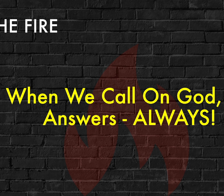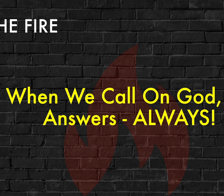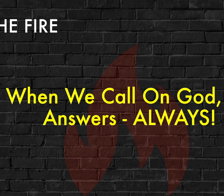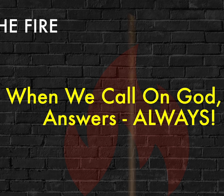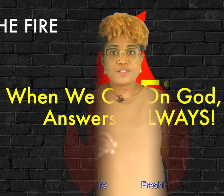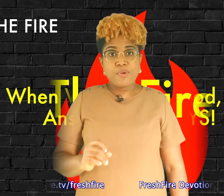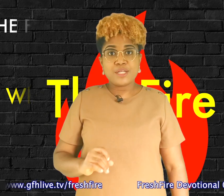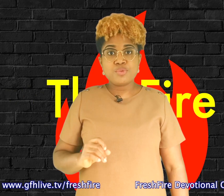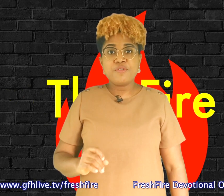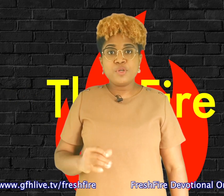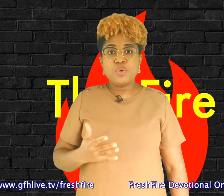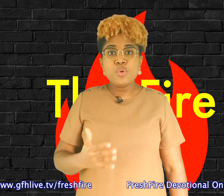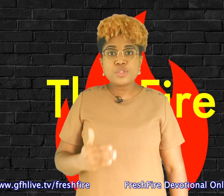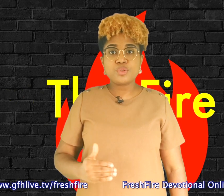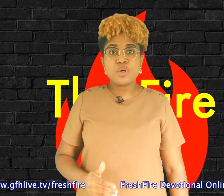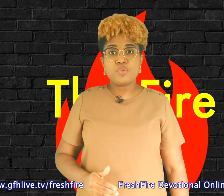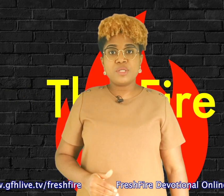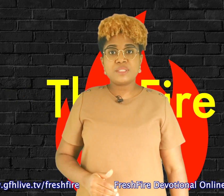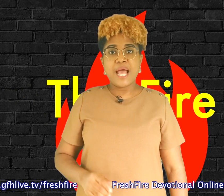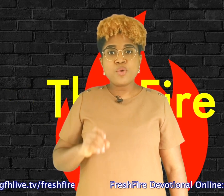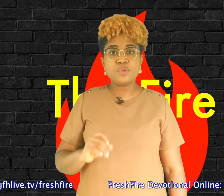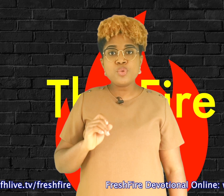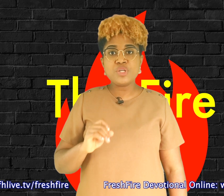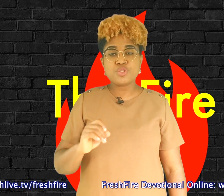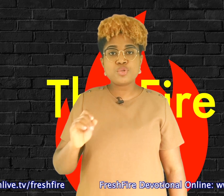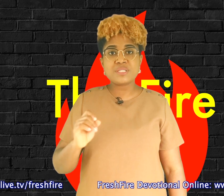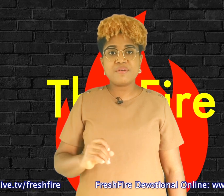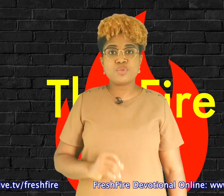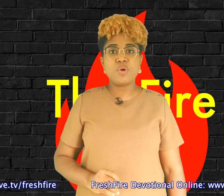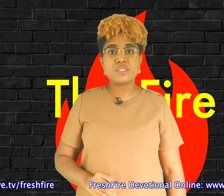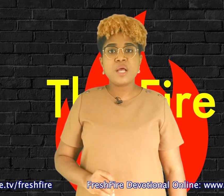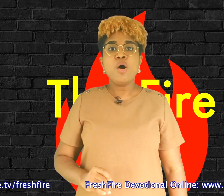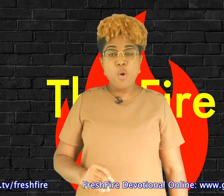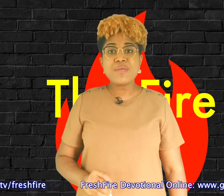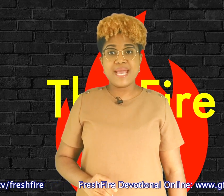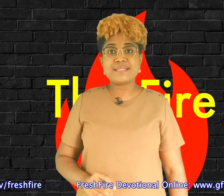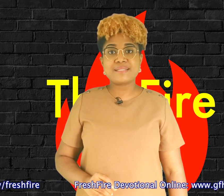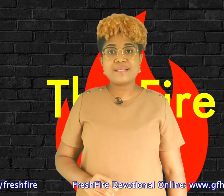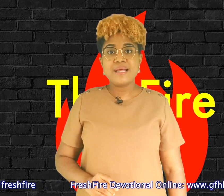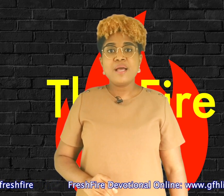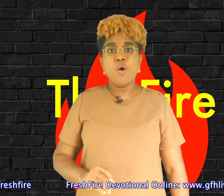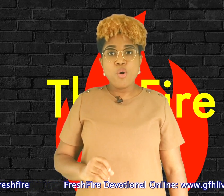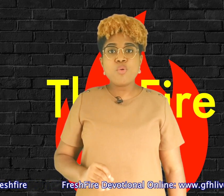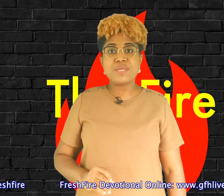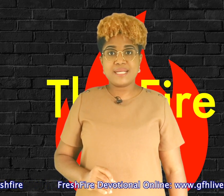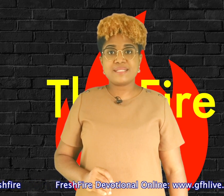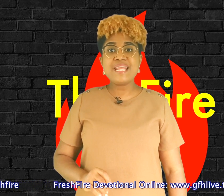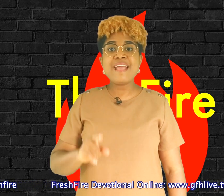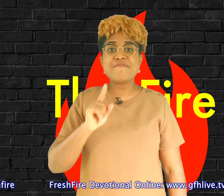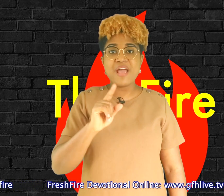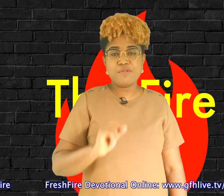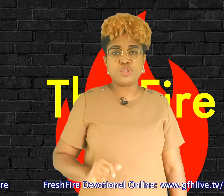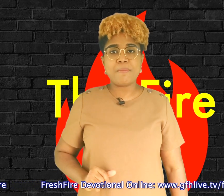Did God answer Elijah's prayer to reveal who the true God was and who His true servant was? Oh, yes. Oh